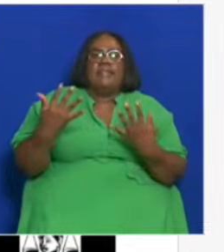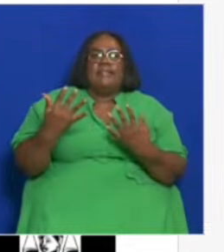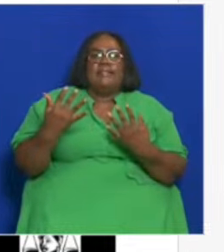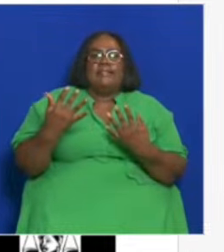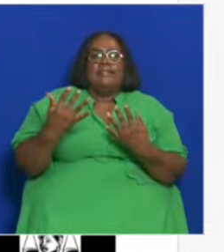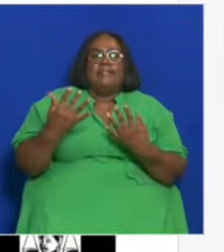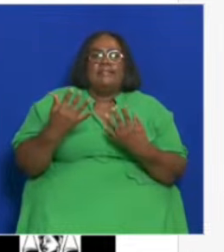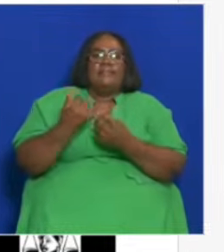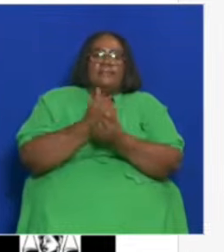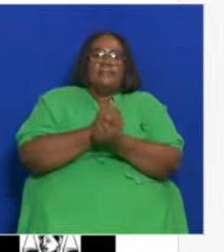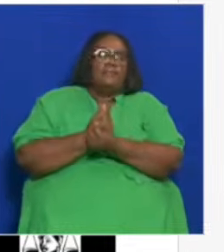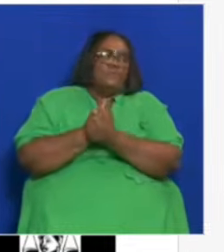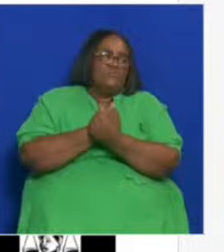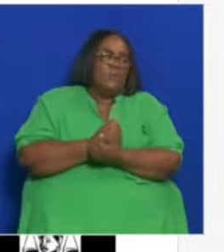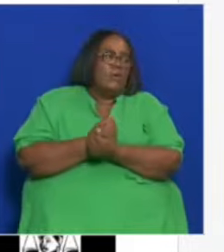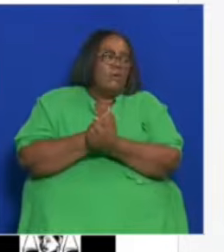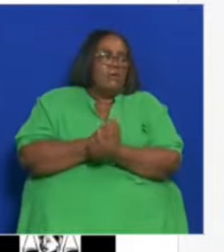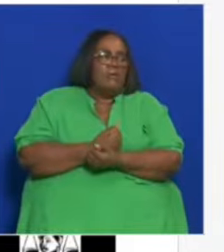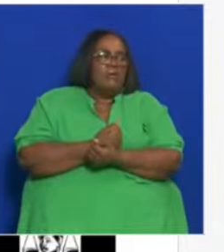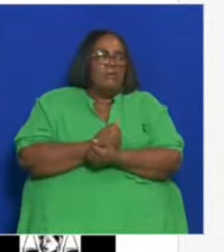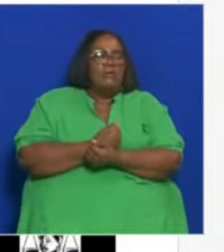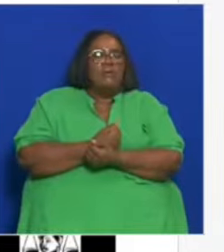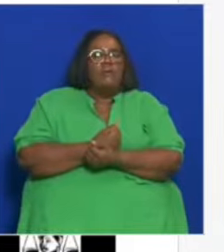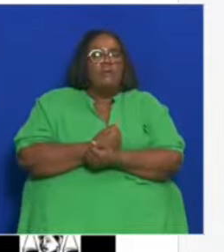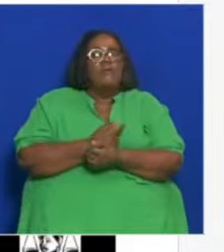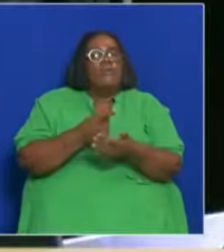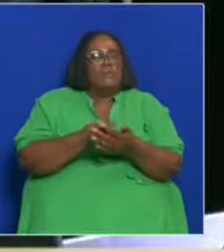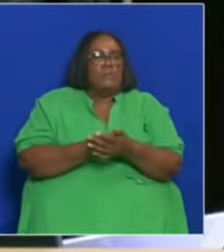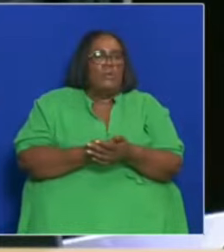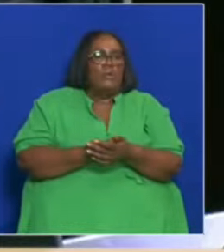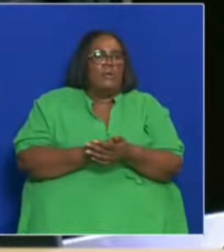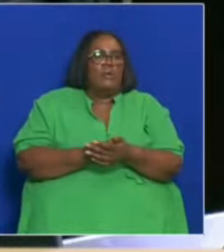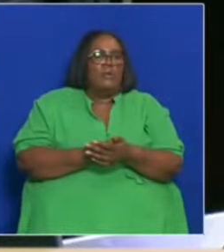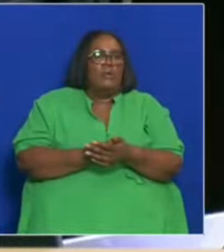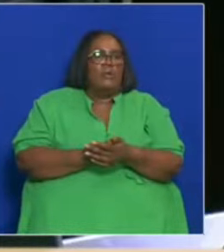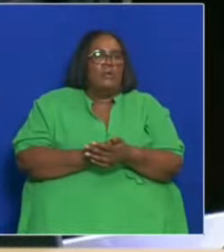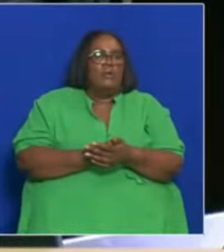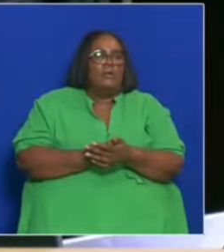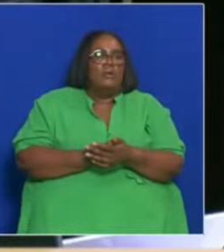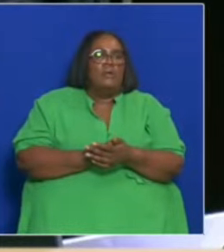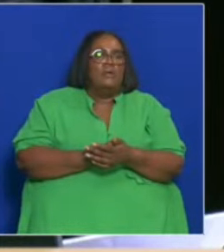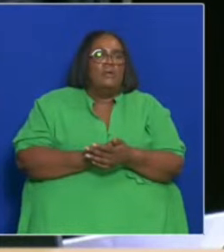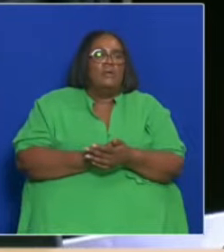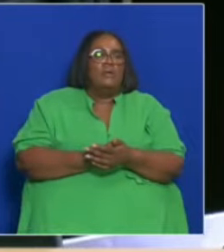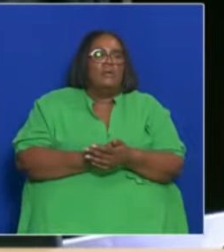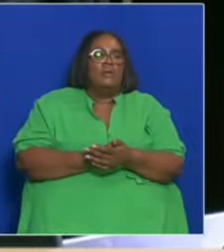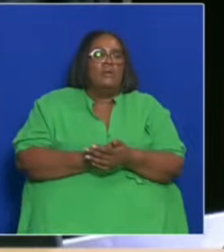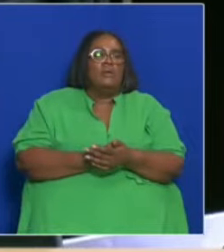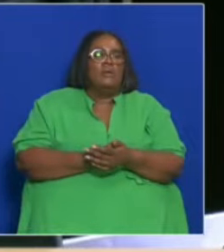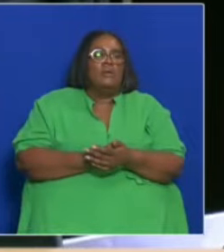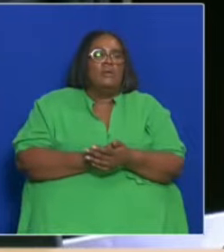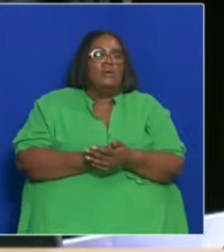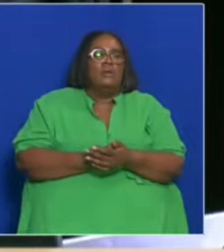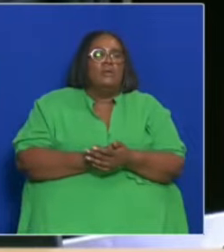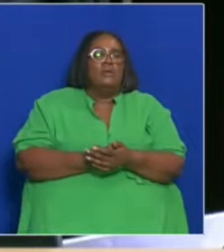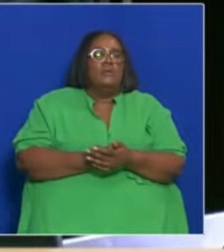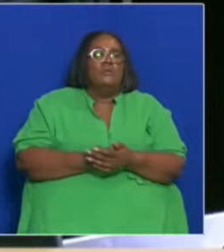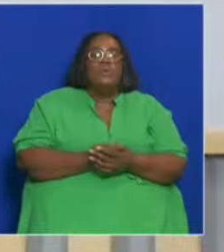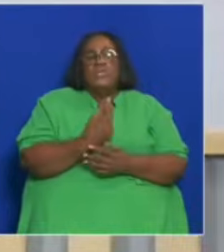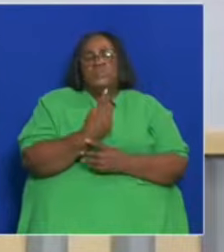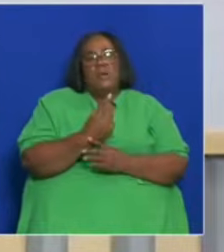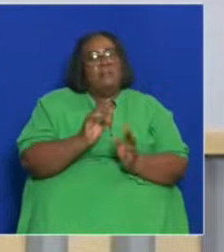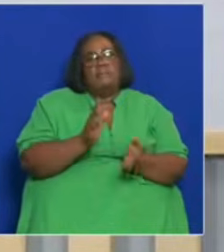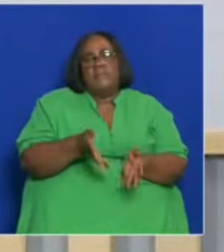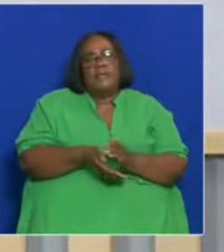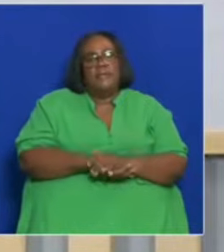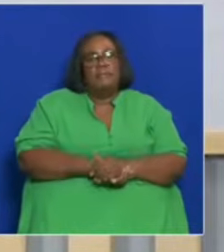So your point about several forklifts and therefore a huge amount of money falls away is just one forklift. I see